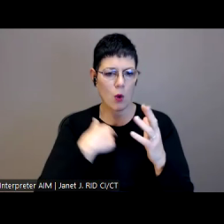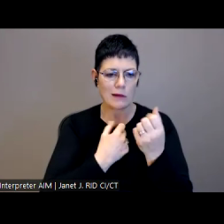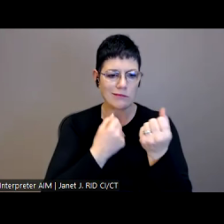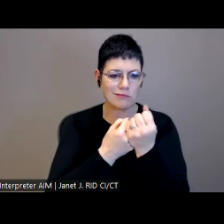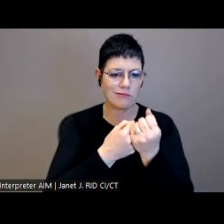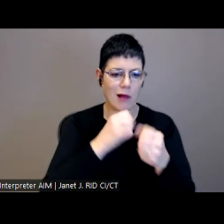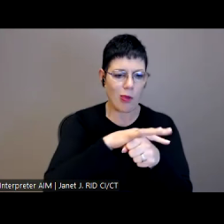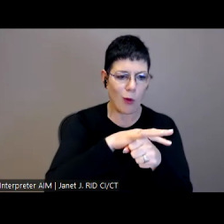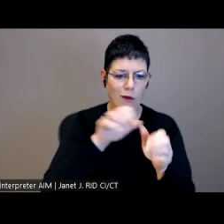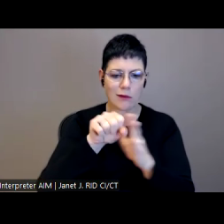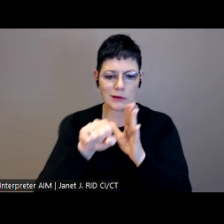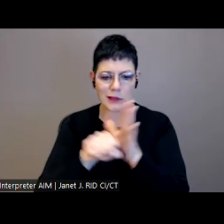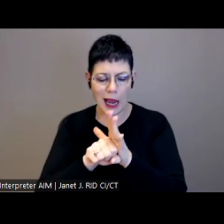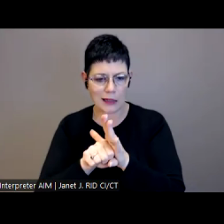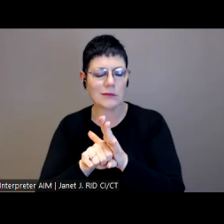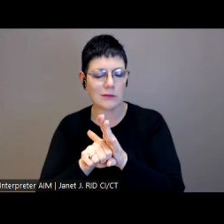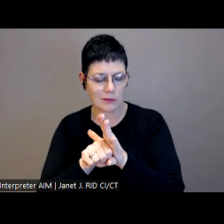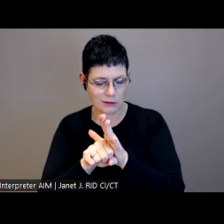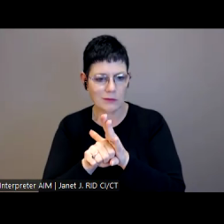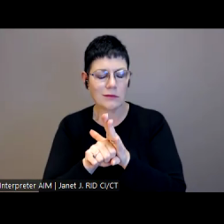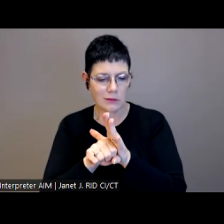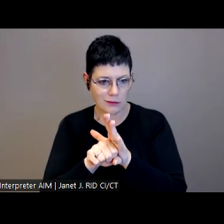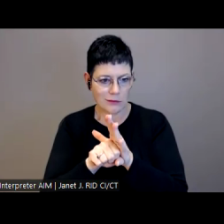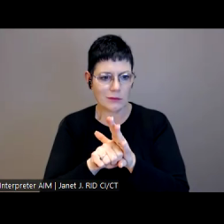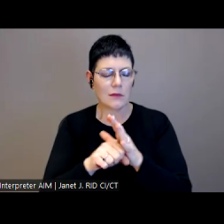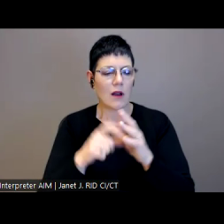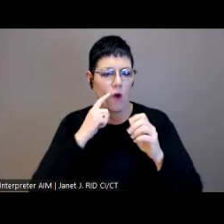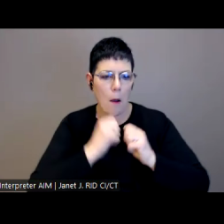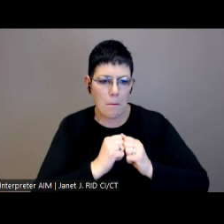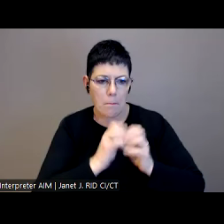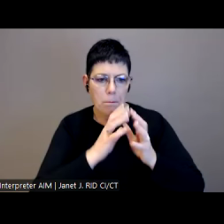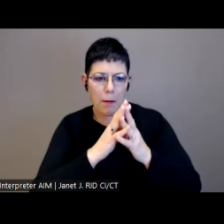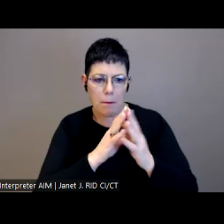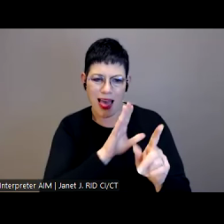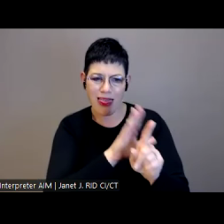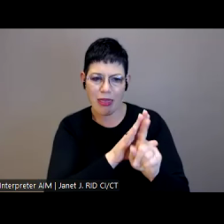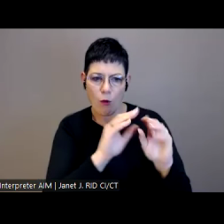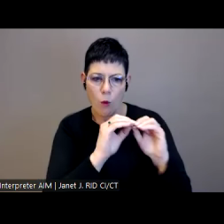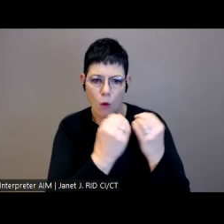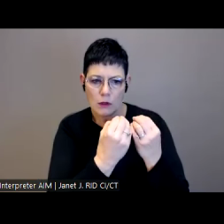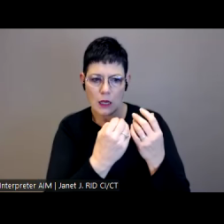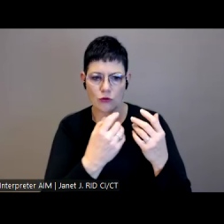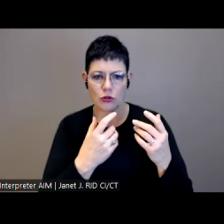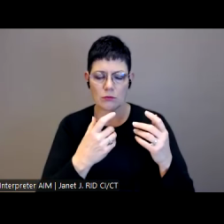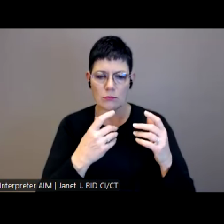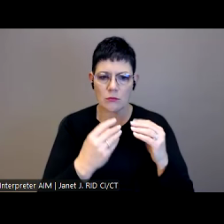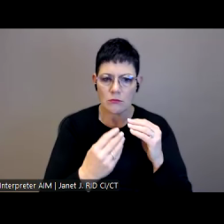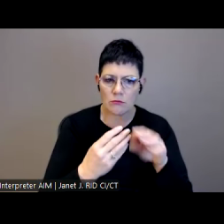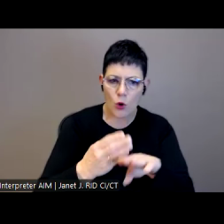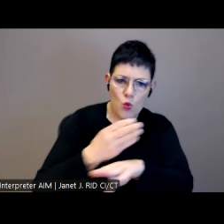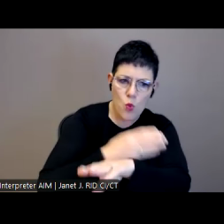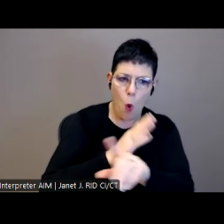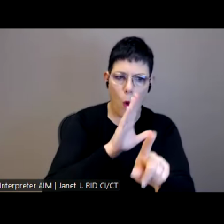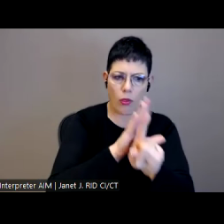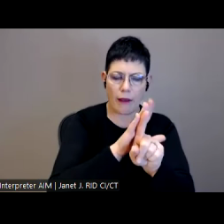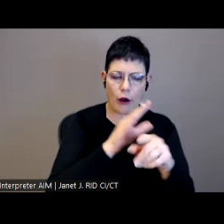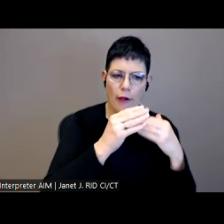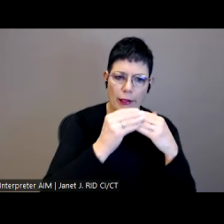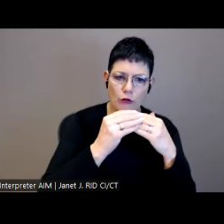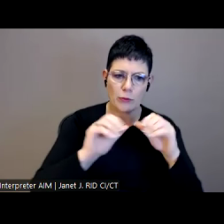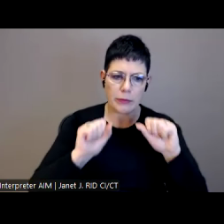advocates to build networks and to grow their advocacy, as well as their leadership, all with the intention